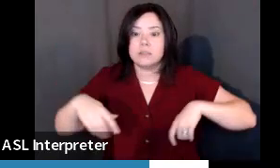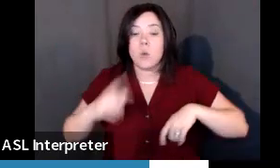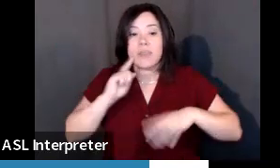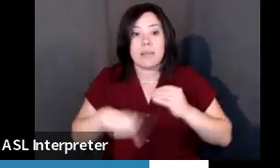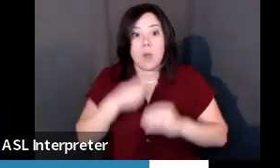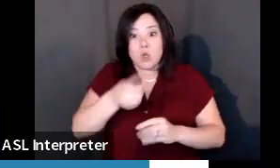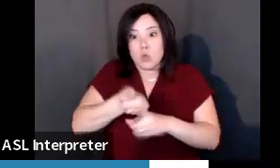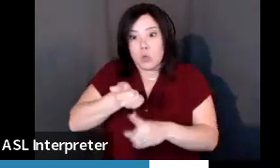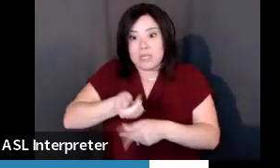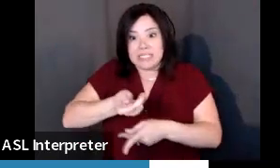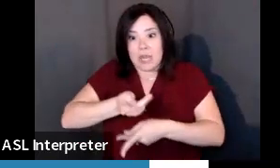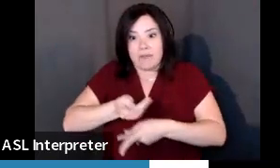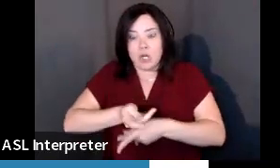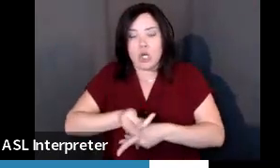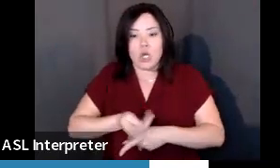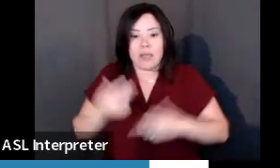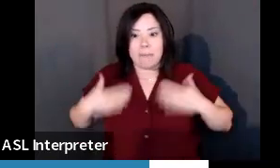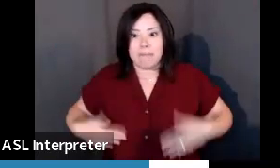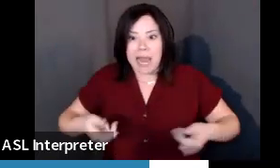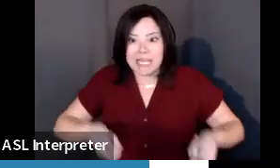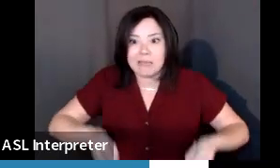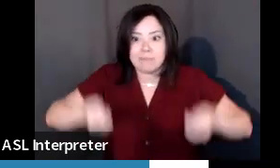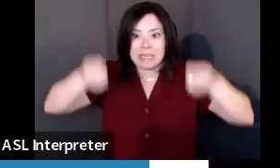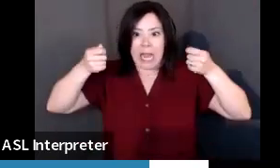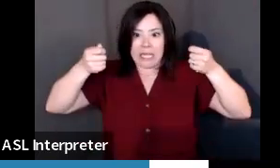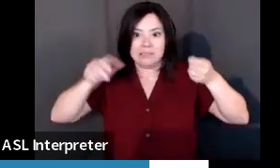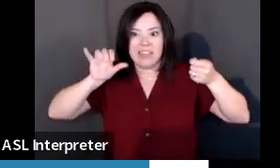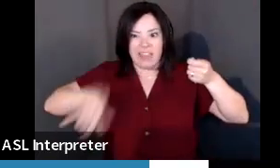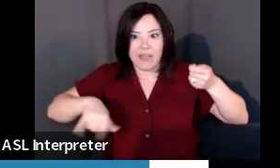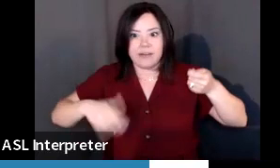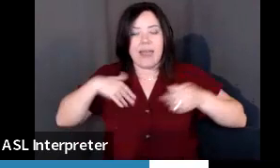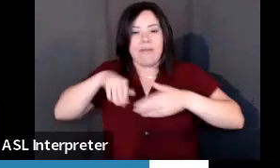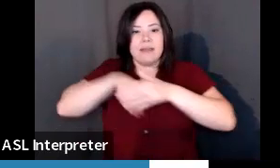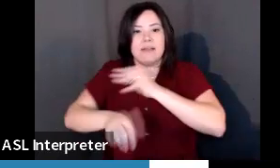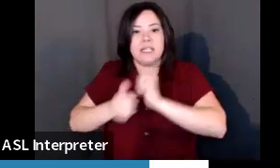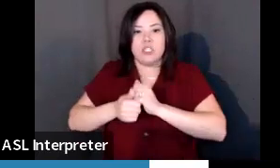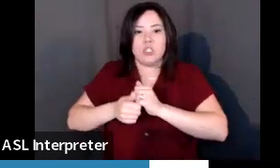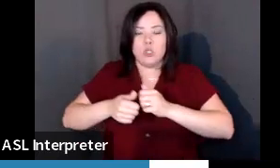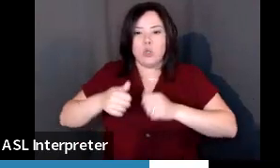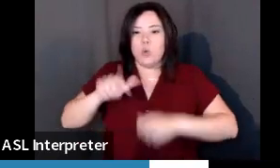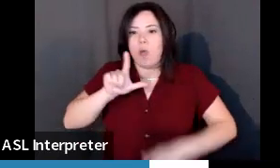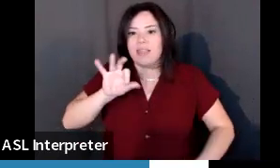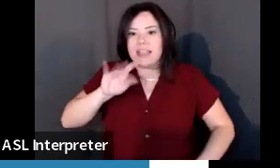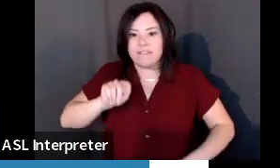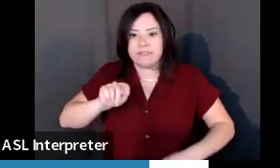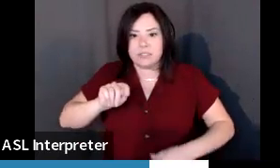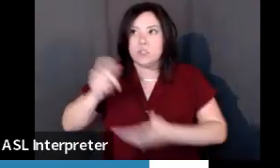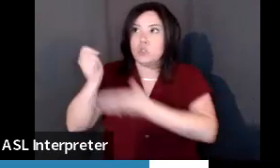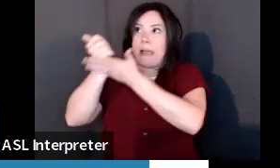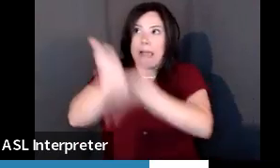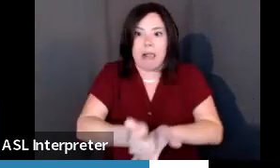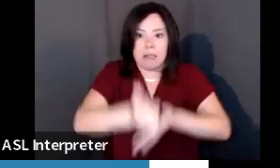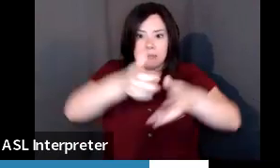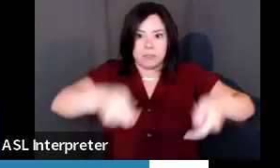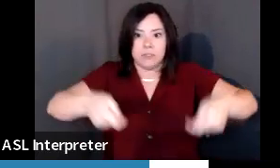caregiver and those body mechanics, having access to like a Hoyer lift where it's going to